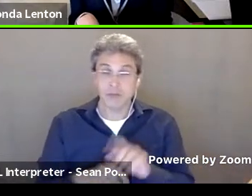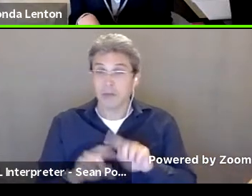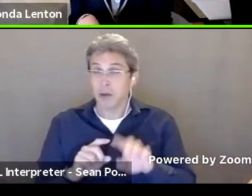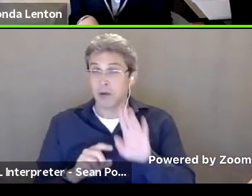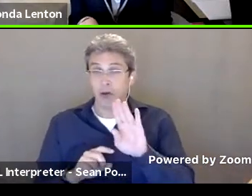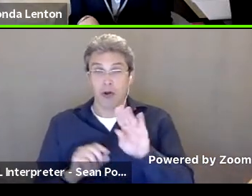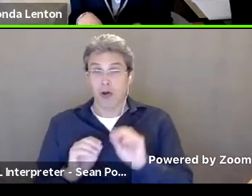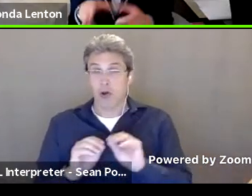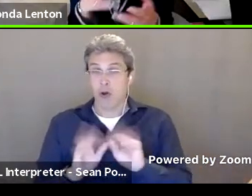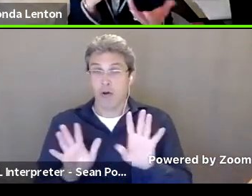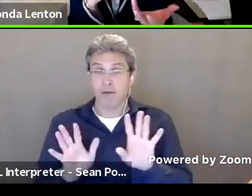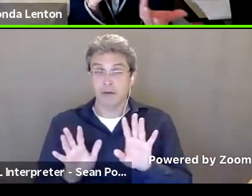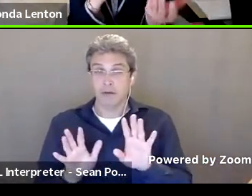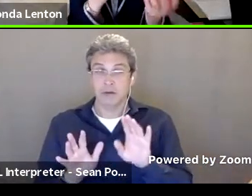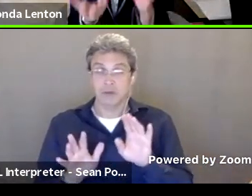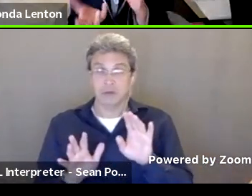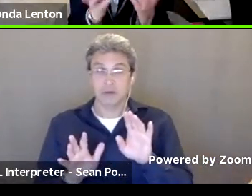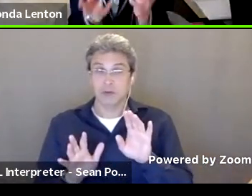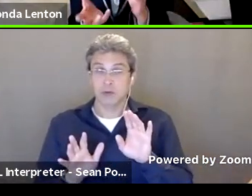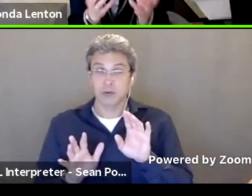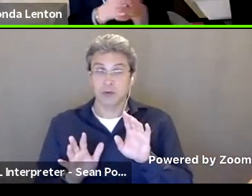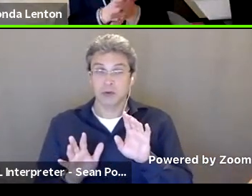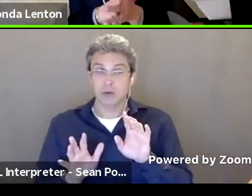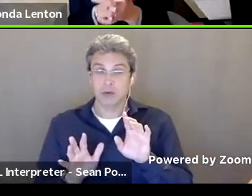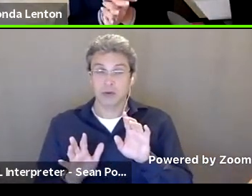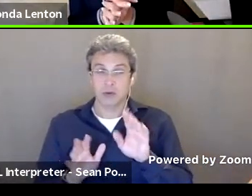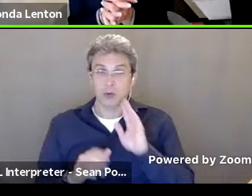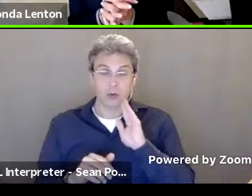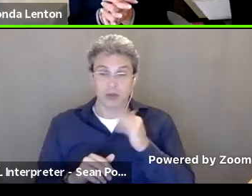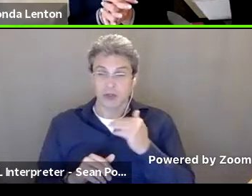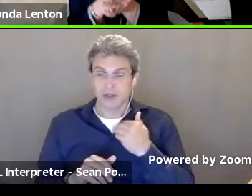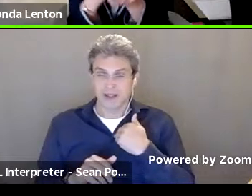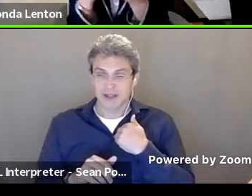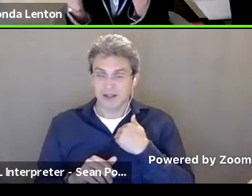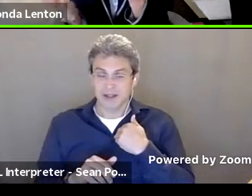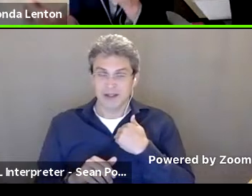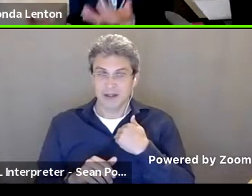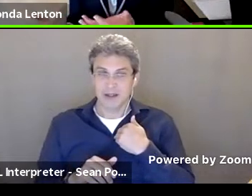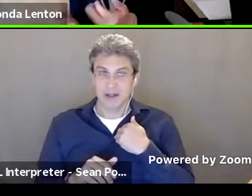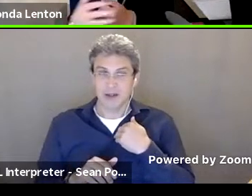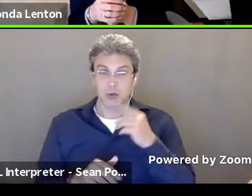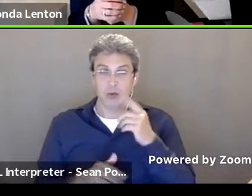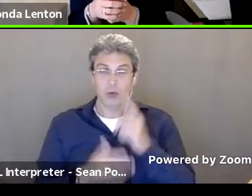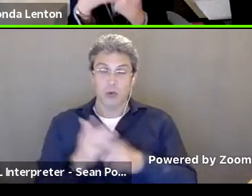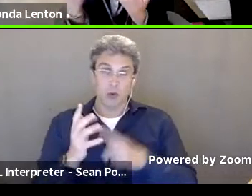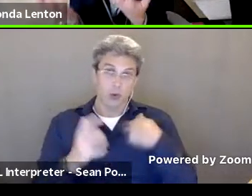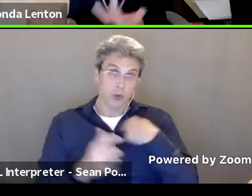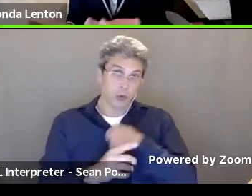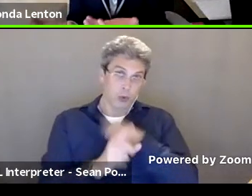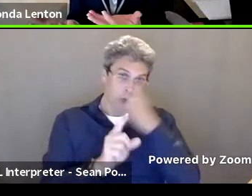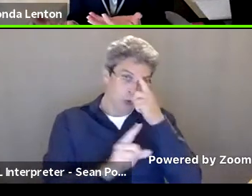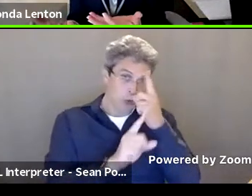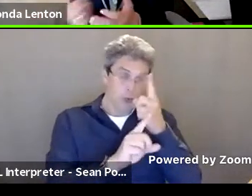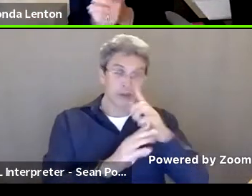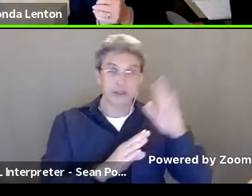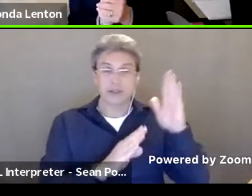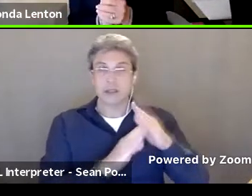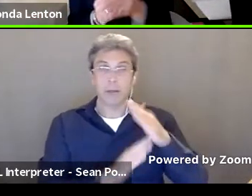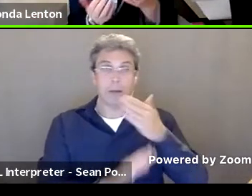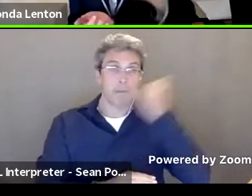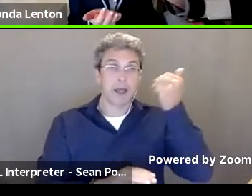instances, there's not a clash between the pursuit of excellence and the pursuit of